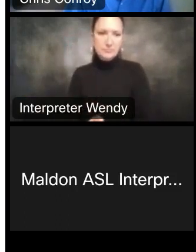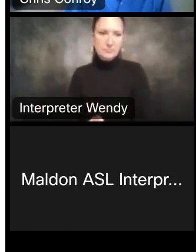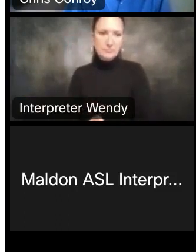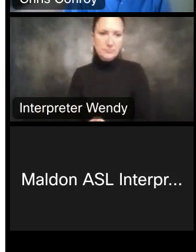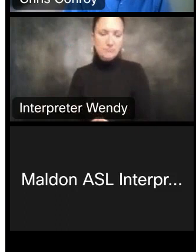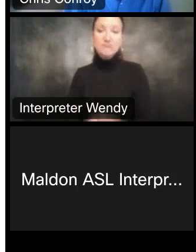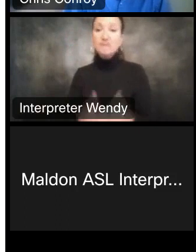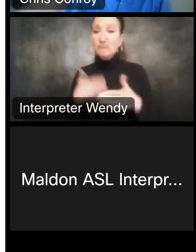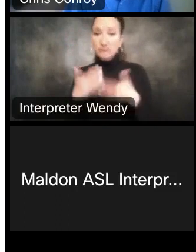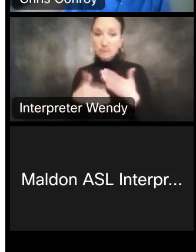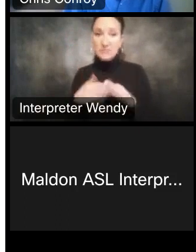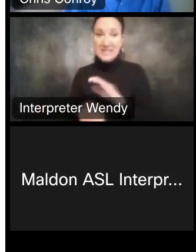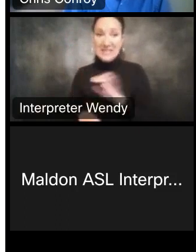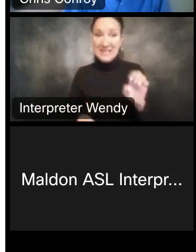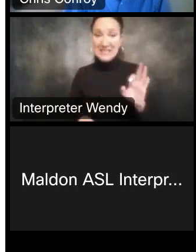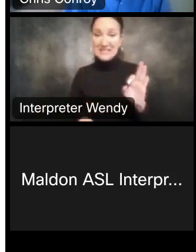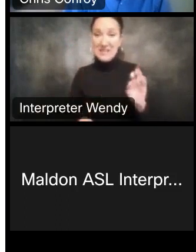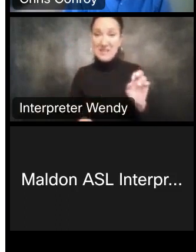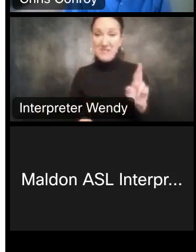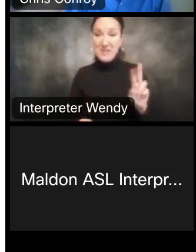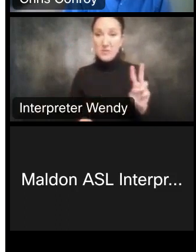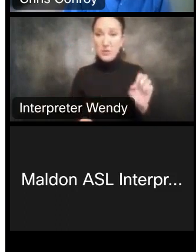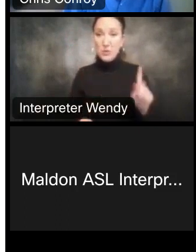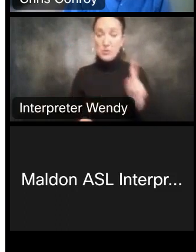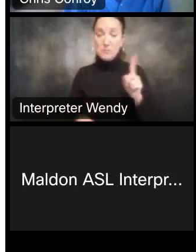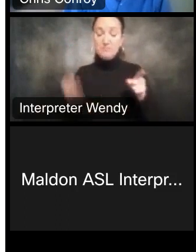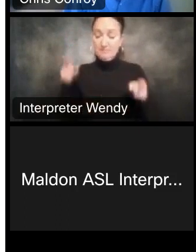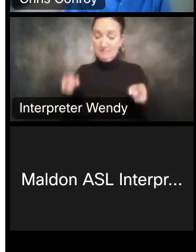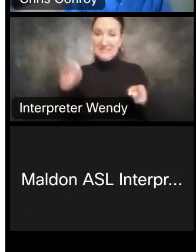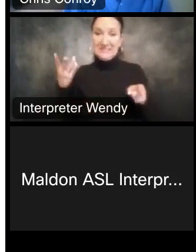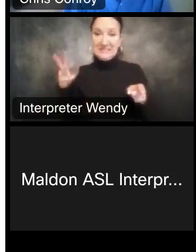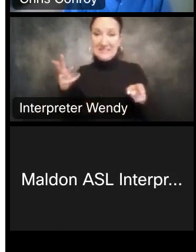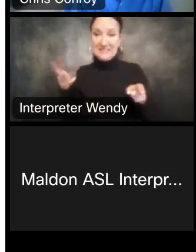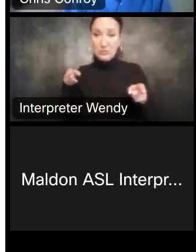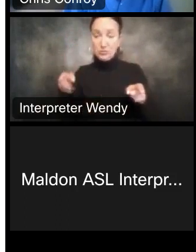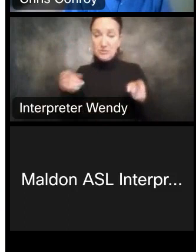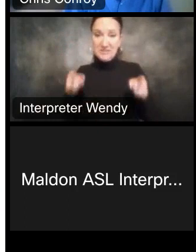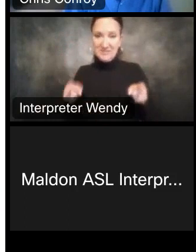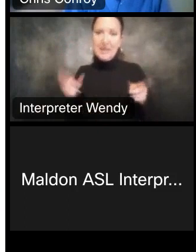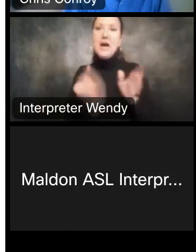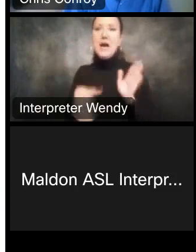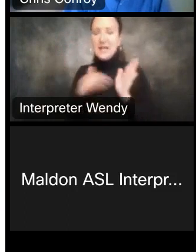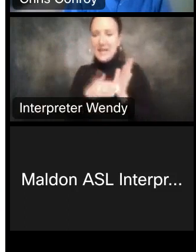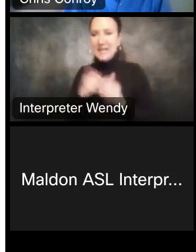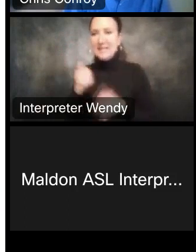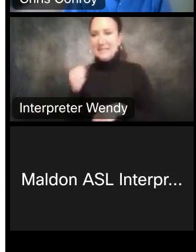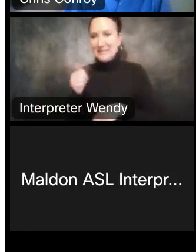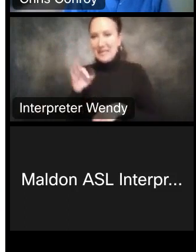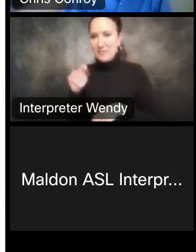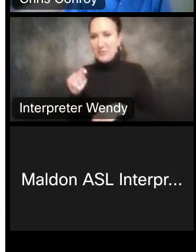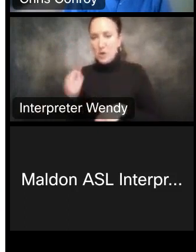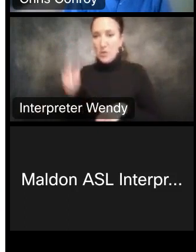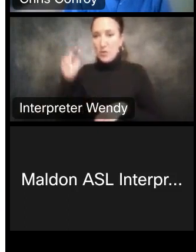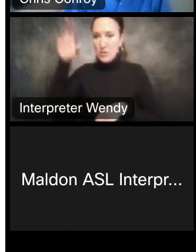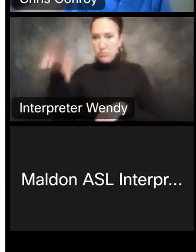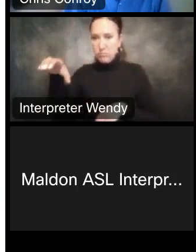Keeping moving east between Fairview Avenue and 16th Street. Again, 10-foot shared use facility on the north side and